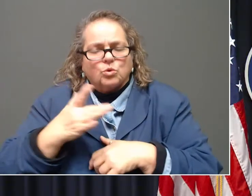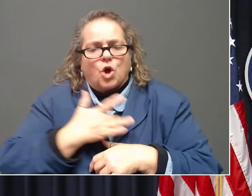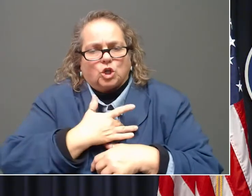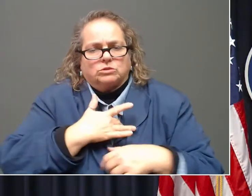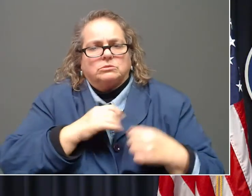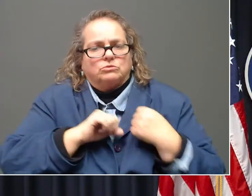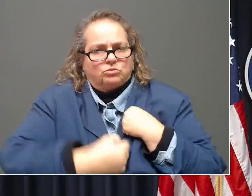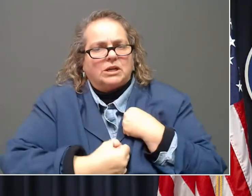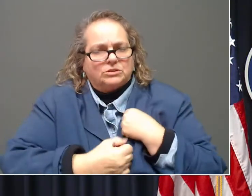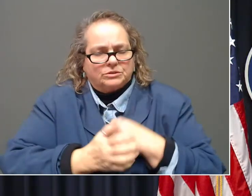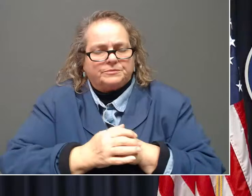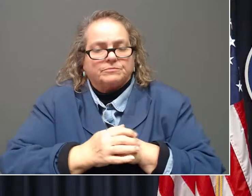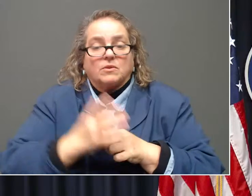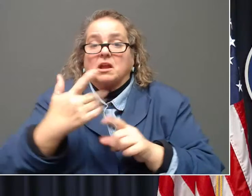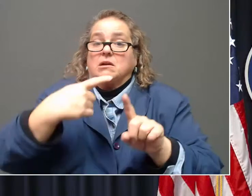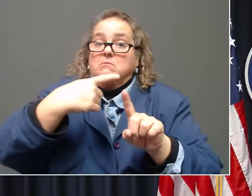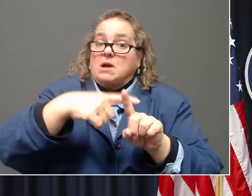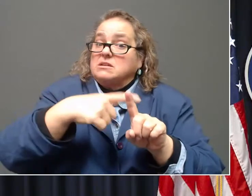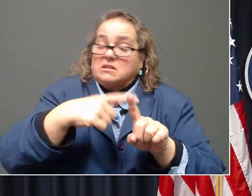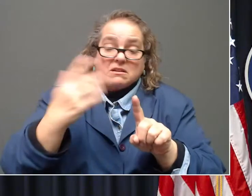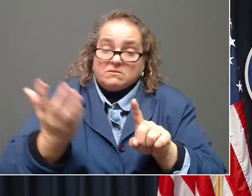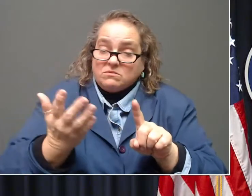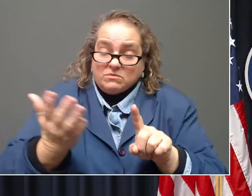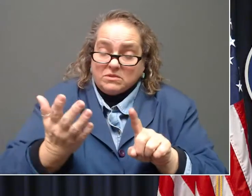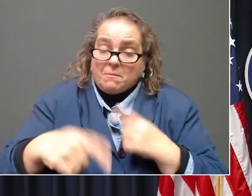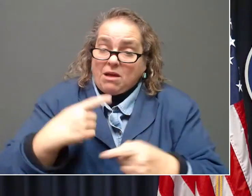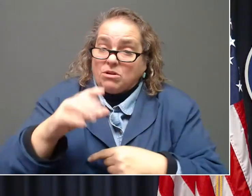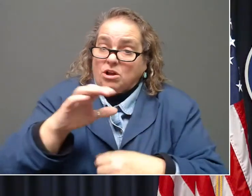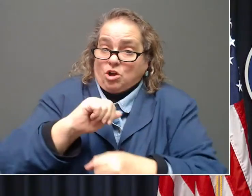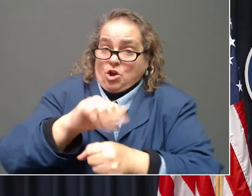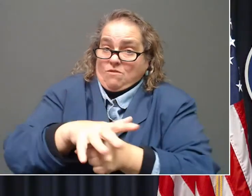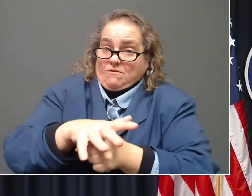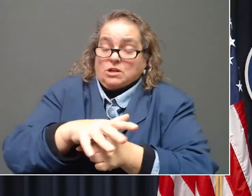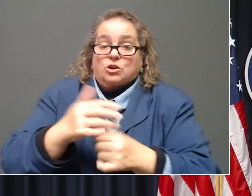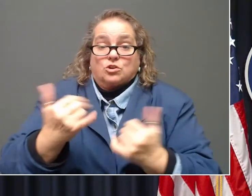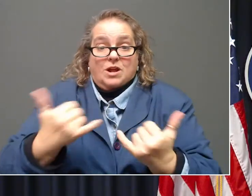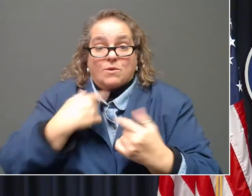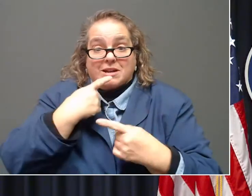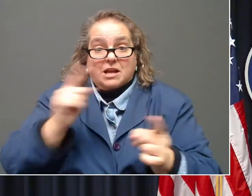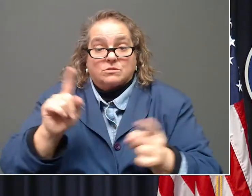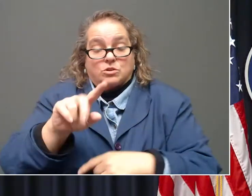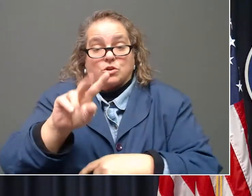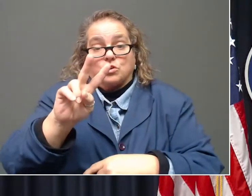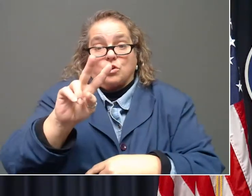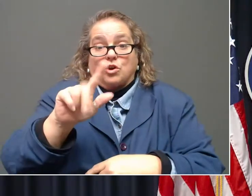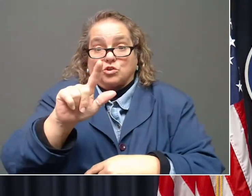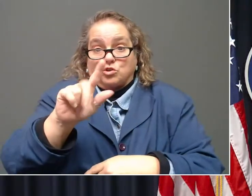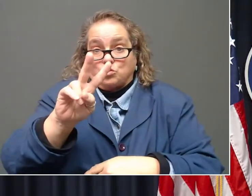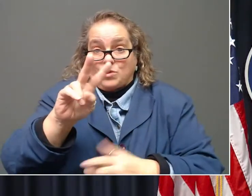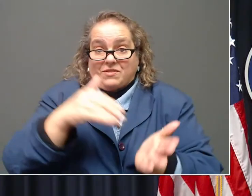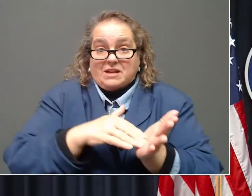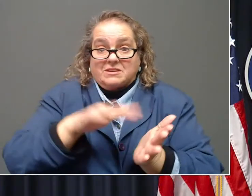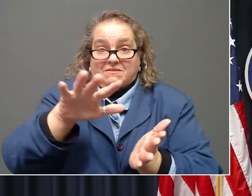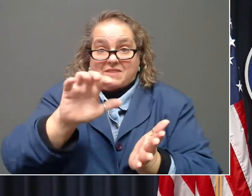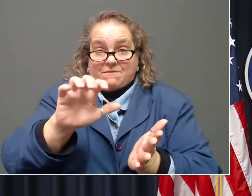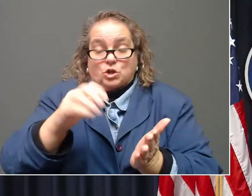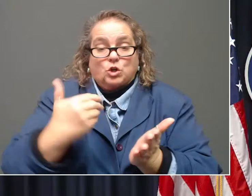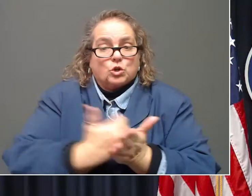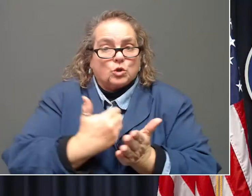the positive trends. Today, we're announcing 2,500 cases, new cases of